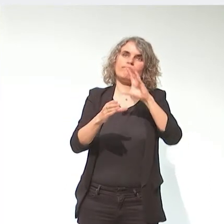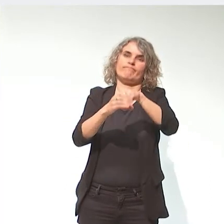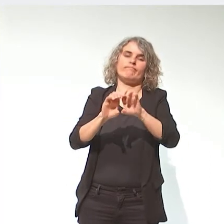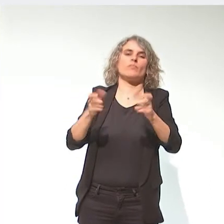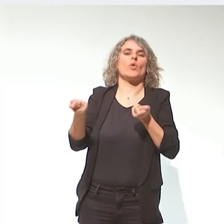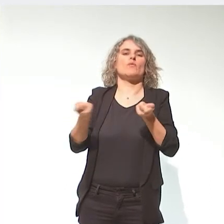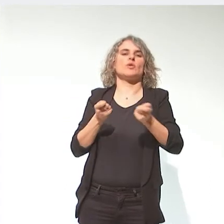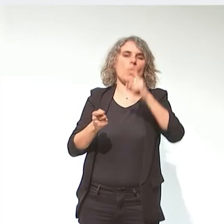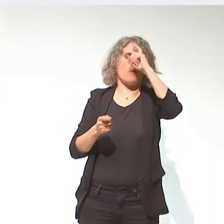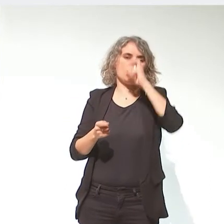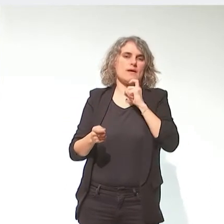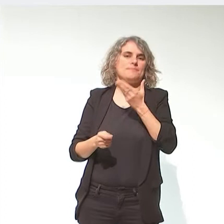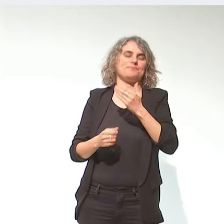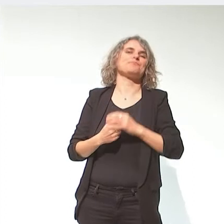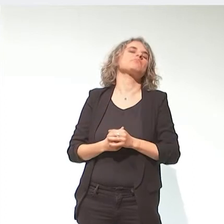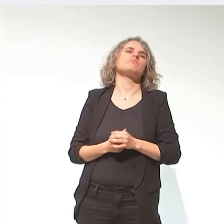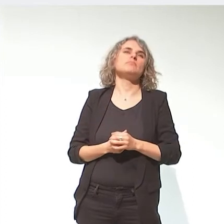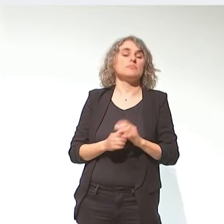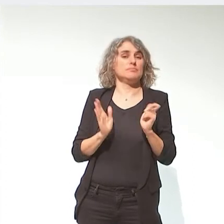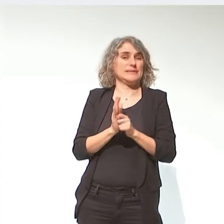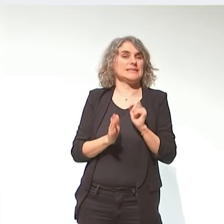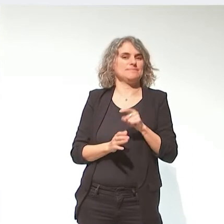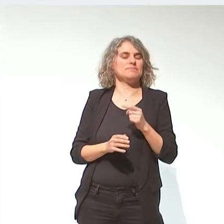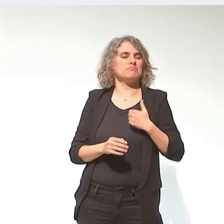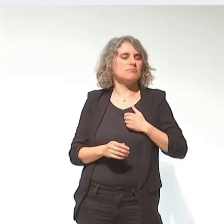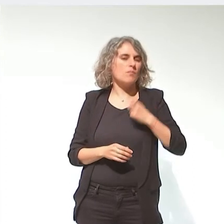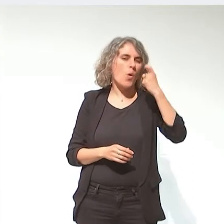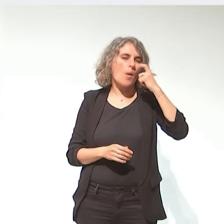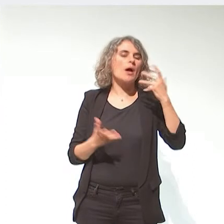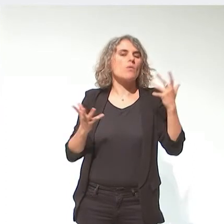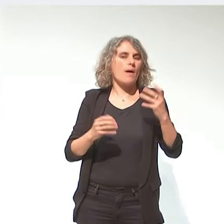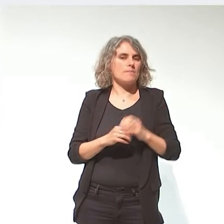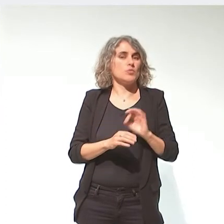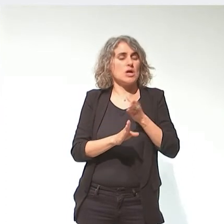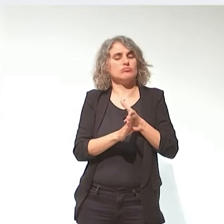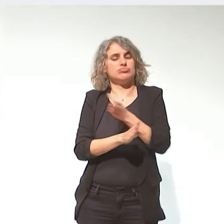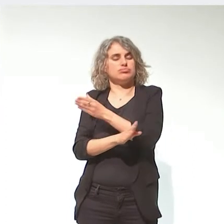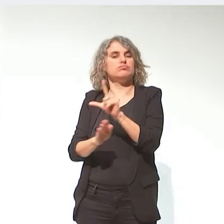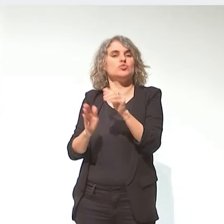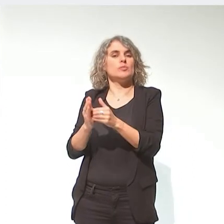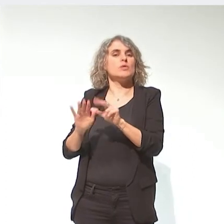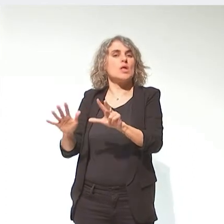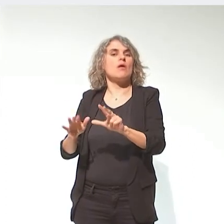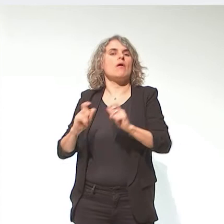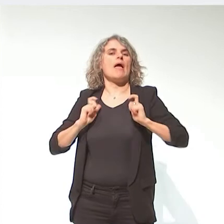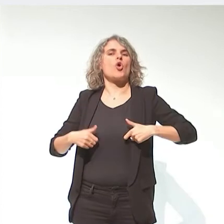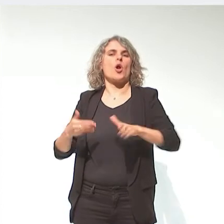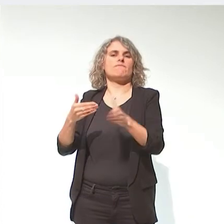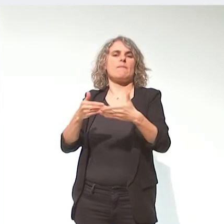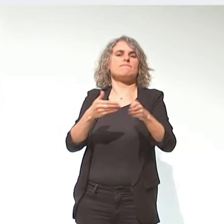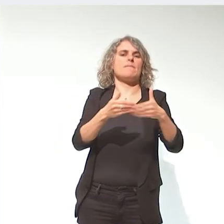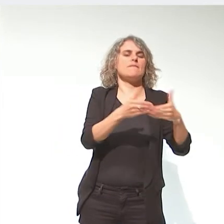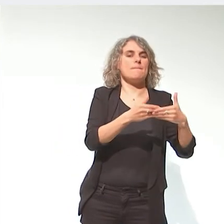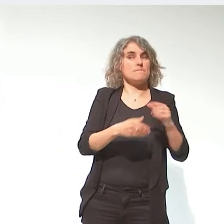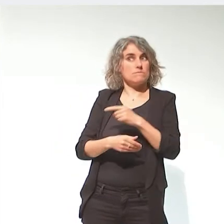had been a success. Of course, in nowadays we have 98% of our children with disability